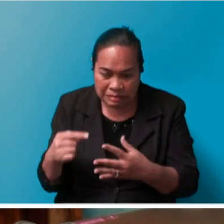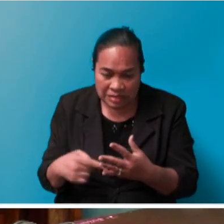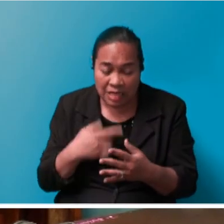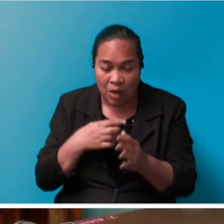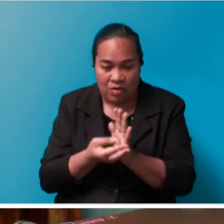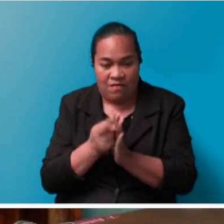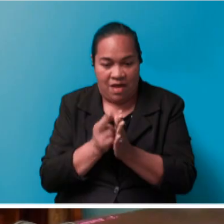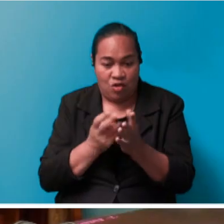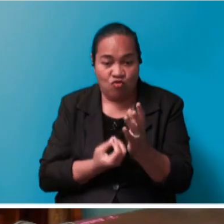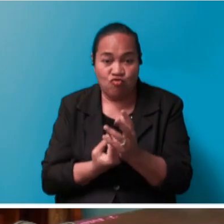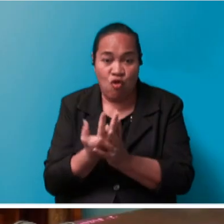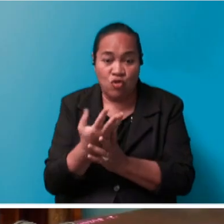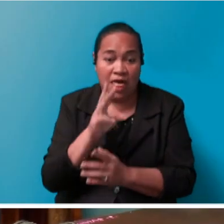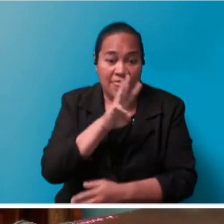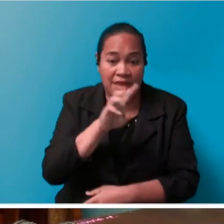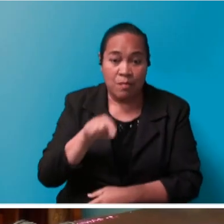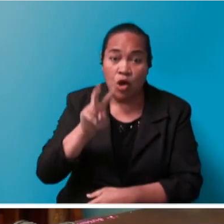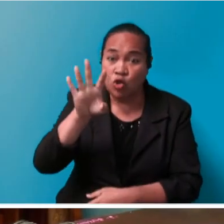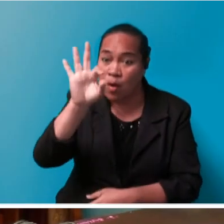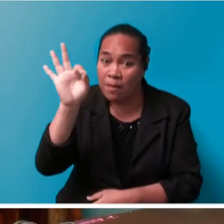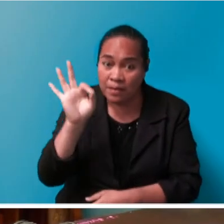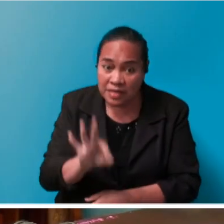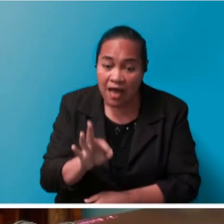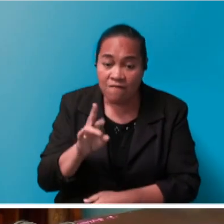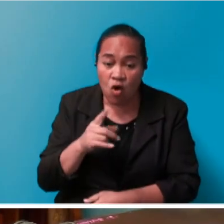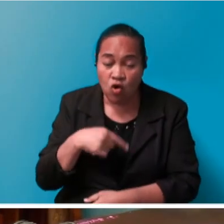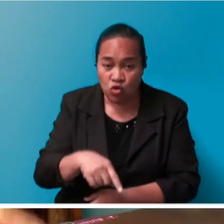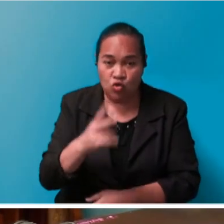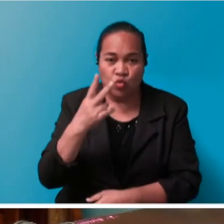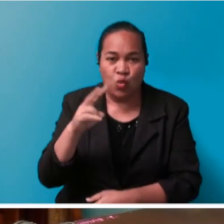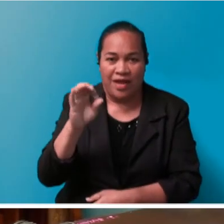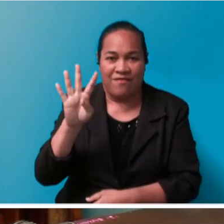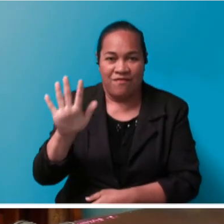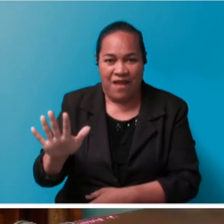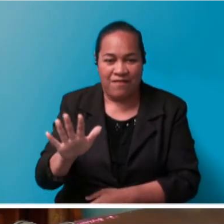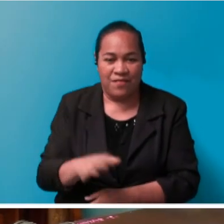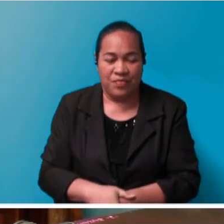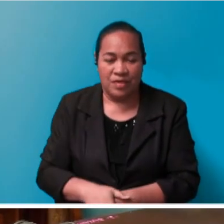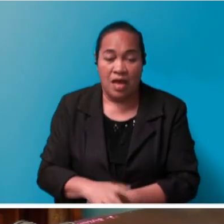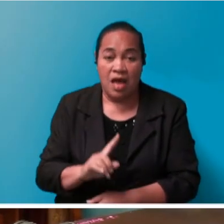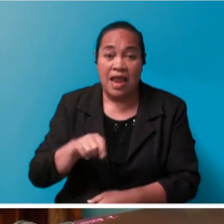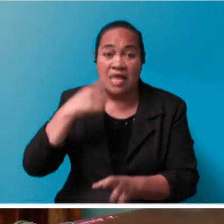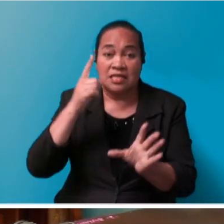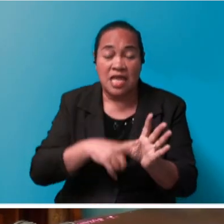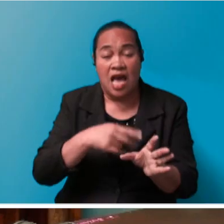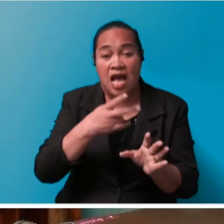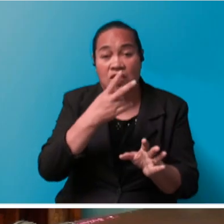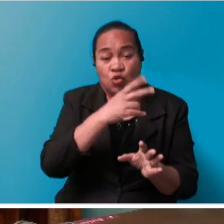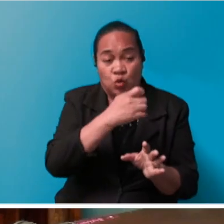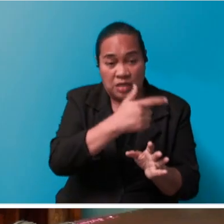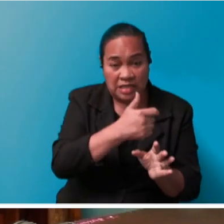growth projection of 3.2% for 2025. For 2026 and 2027,